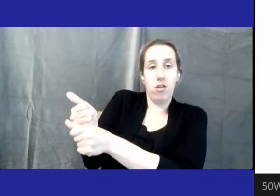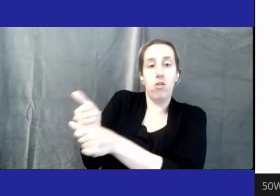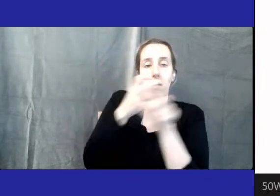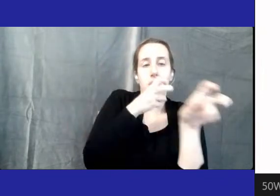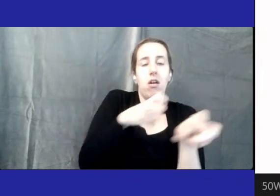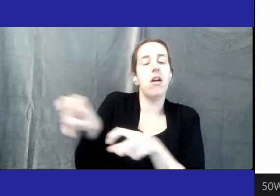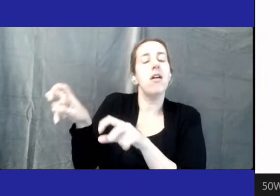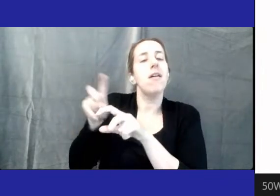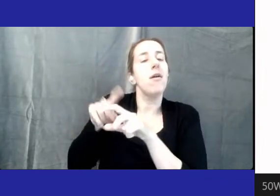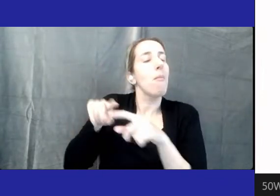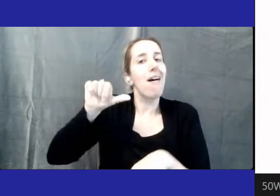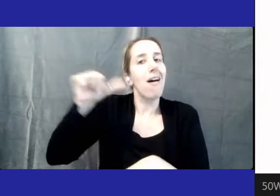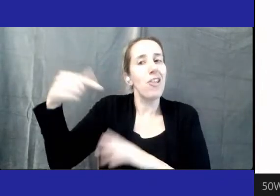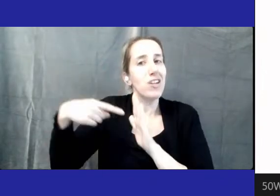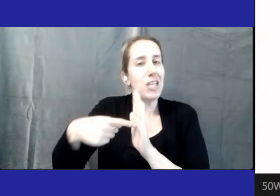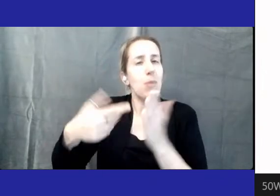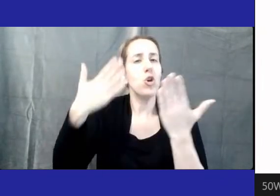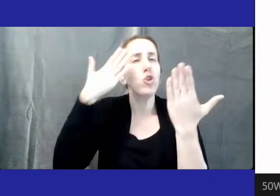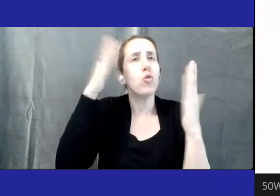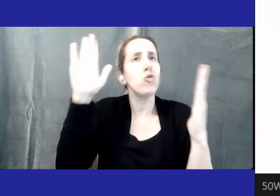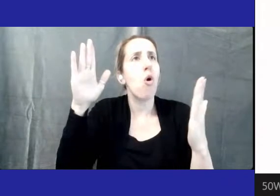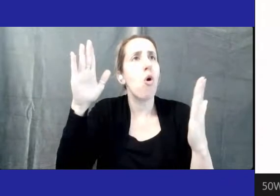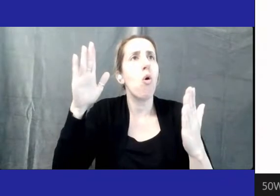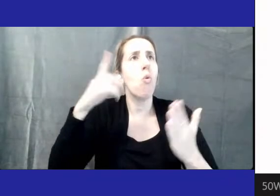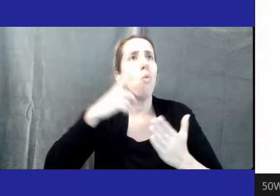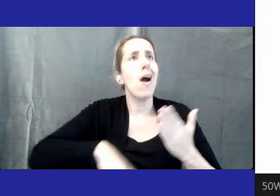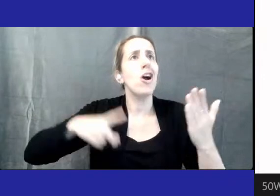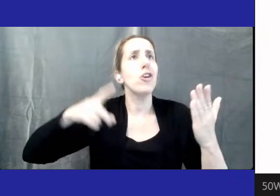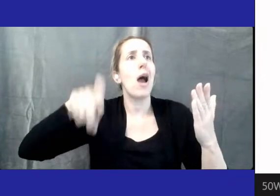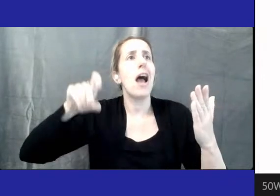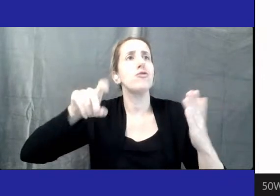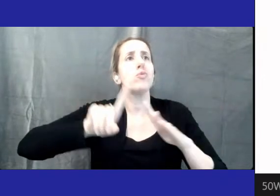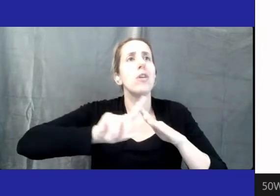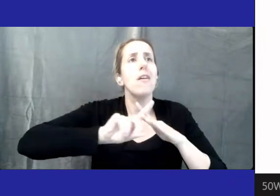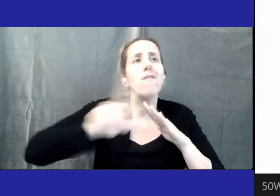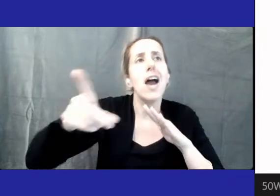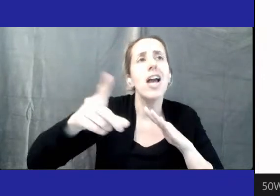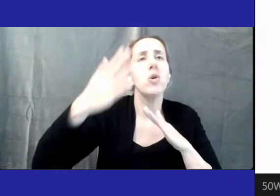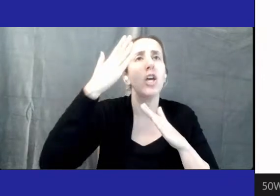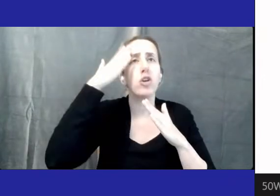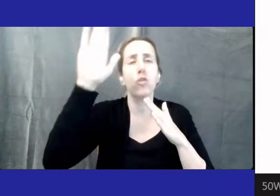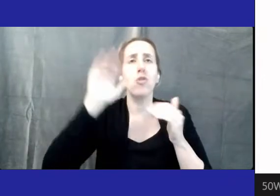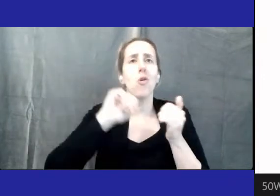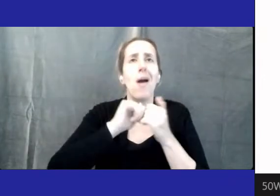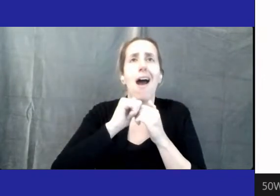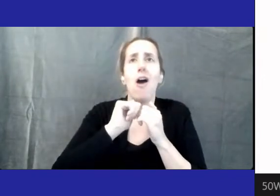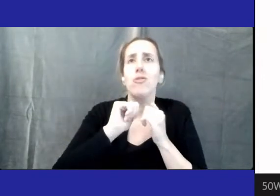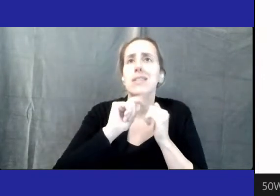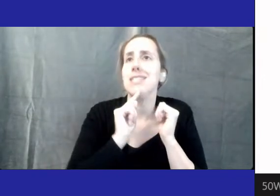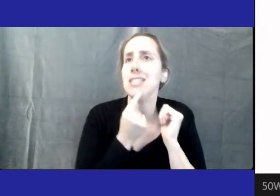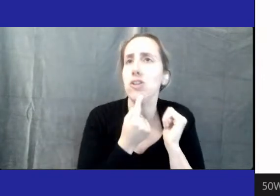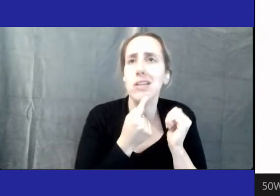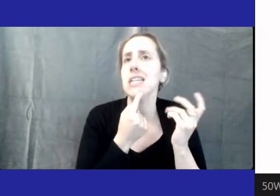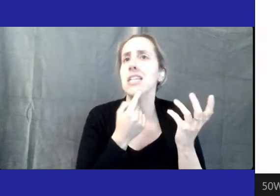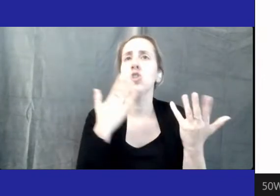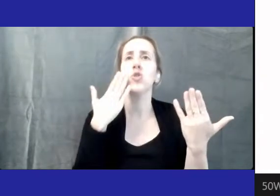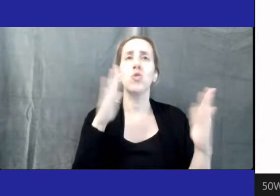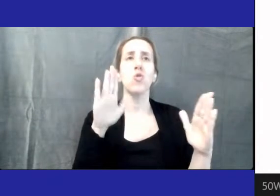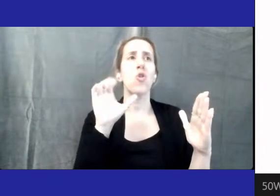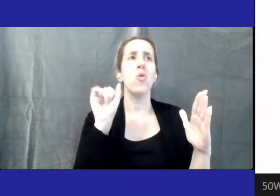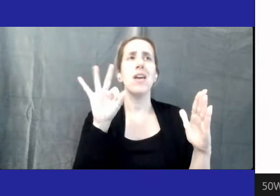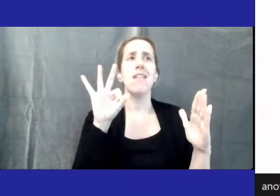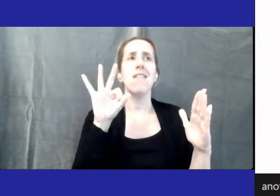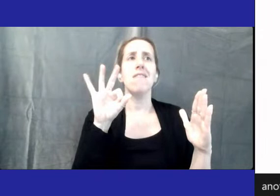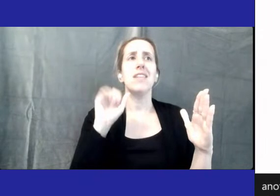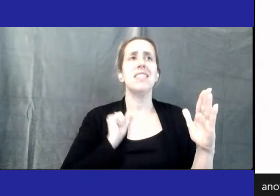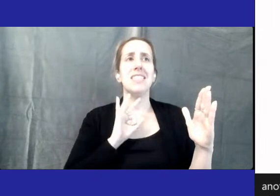what you're going to have to evacuate. You don't know what the level of severity is. You don't know whether or not the staff you have will all